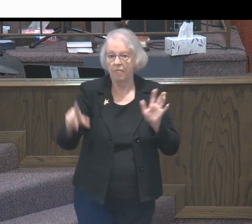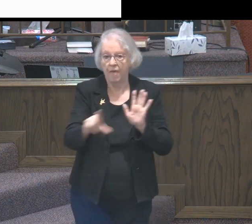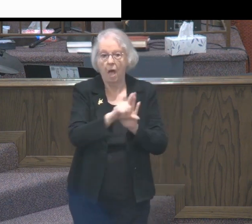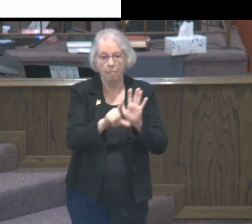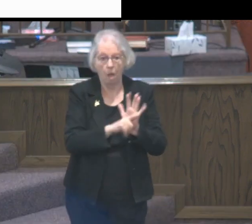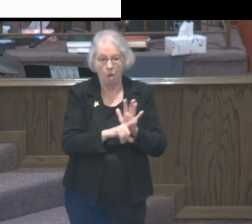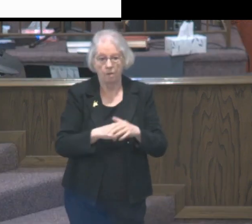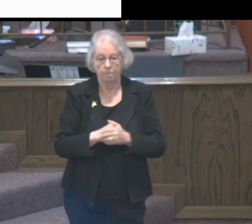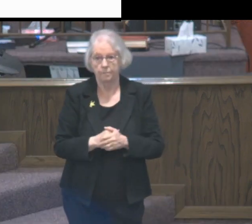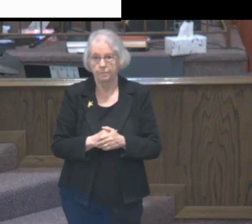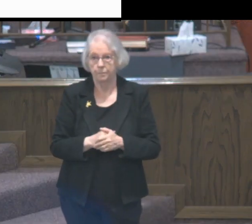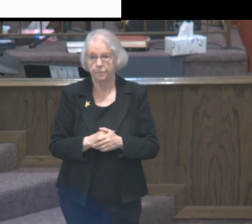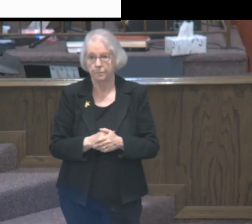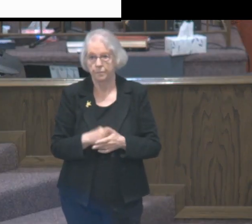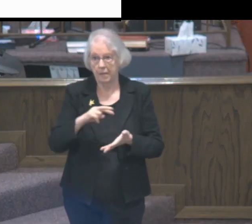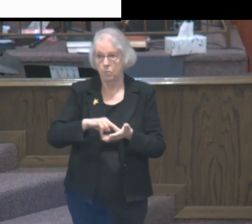face.